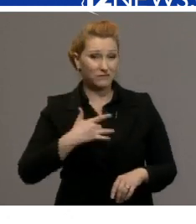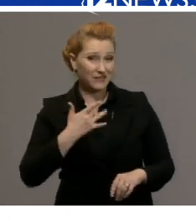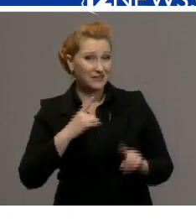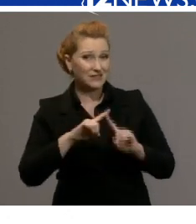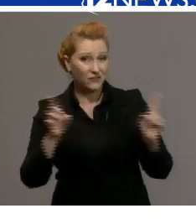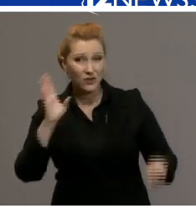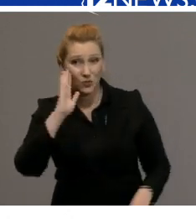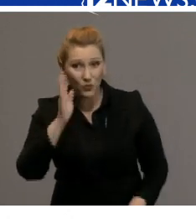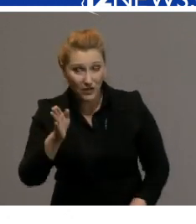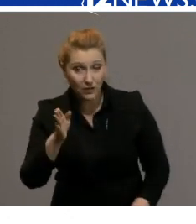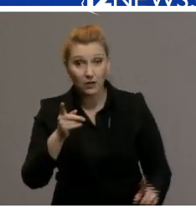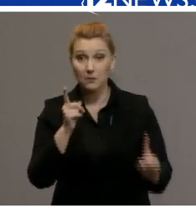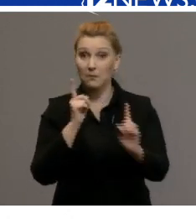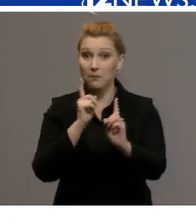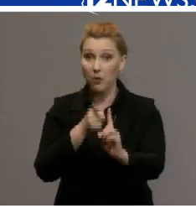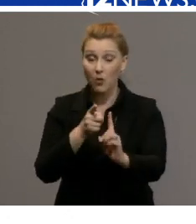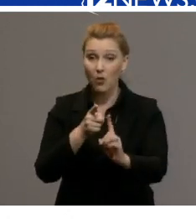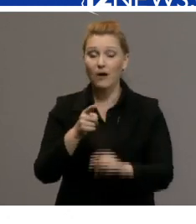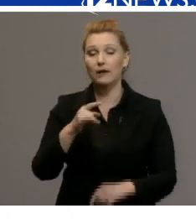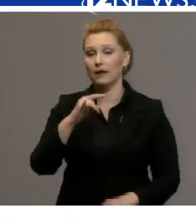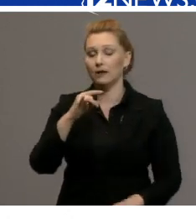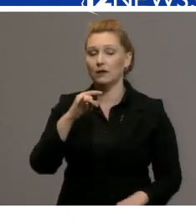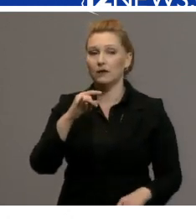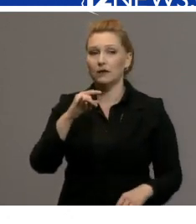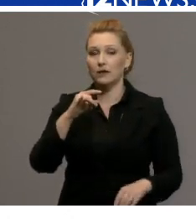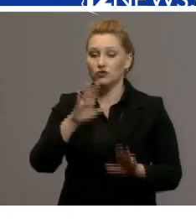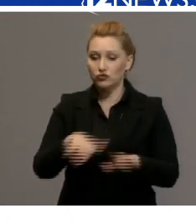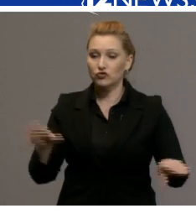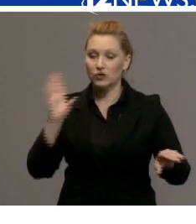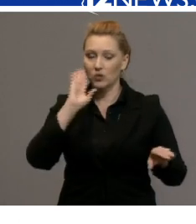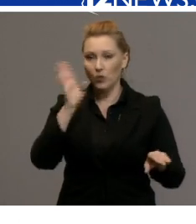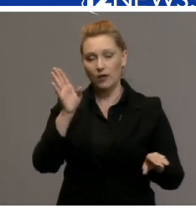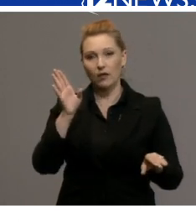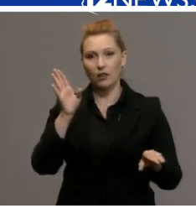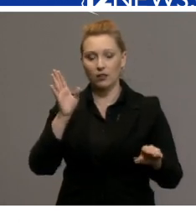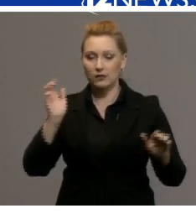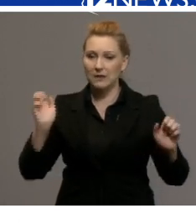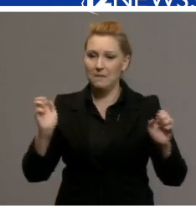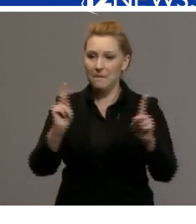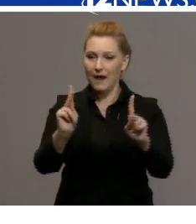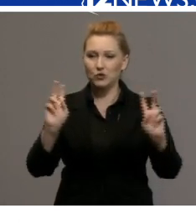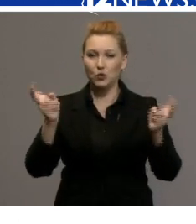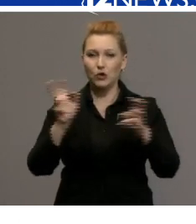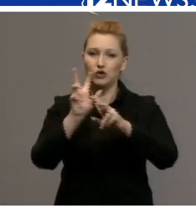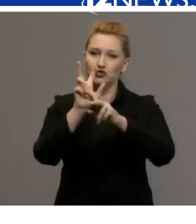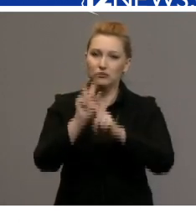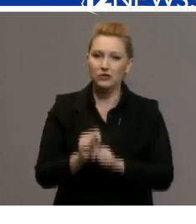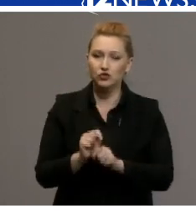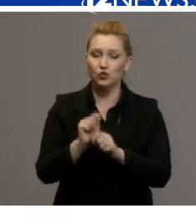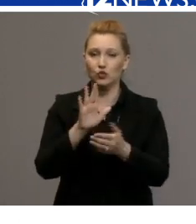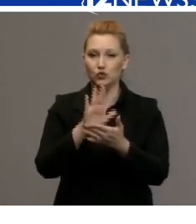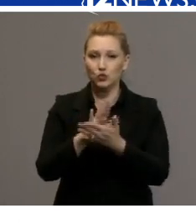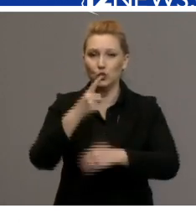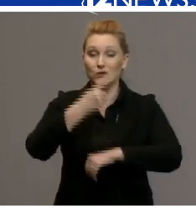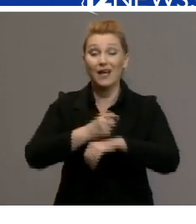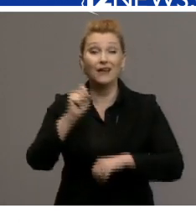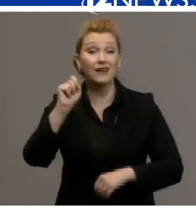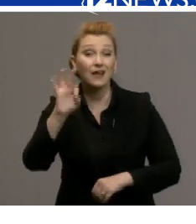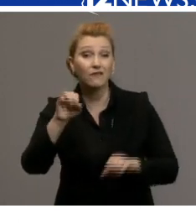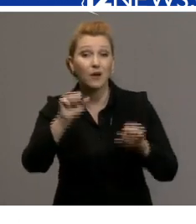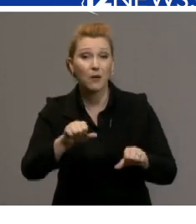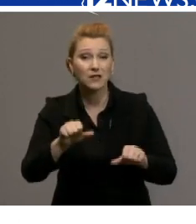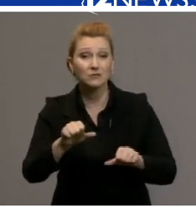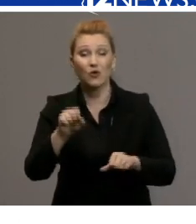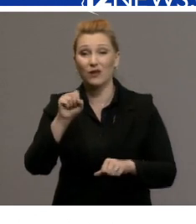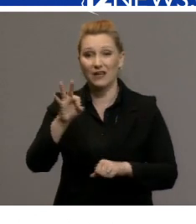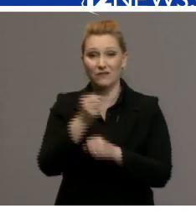will have a more traditional routine school day where possible and safe. Do you have anything to add to that? That